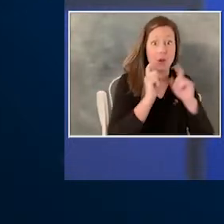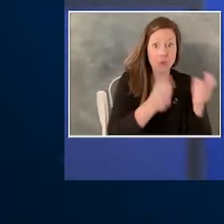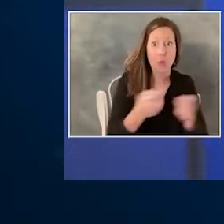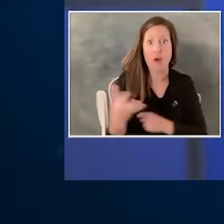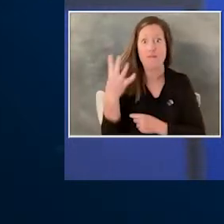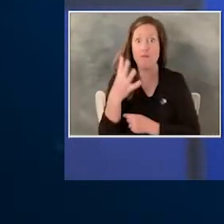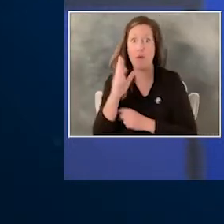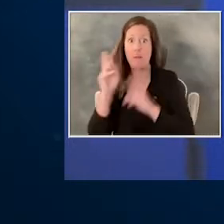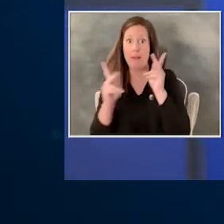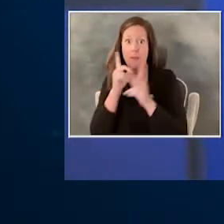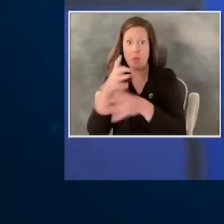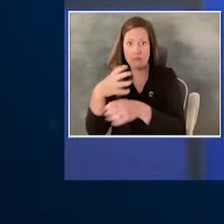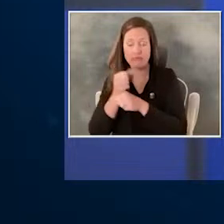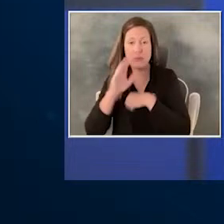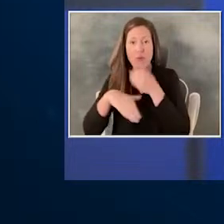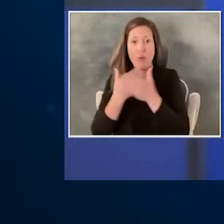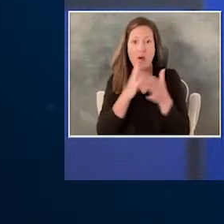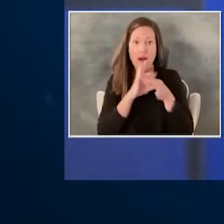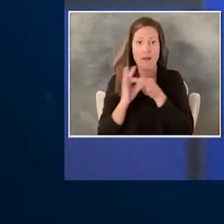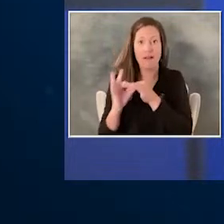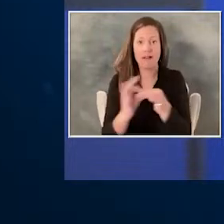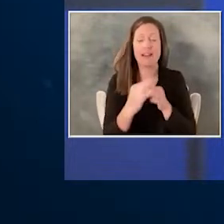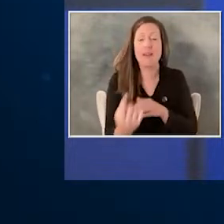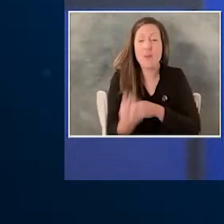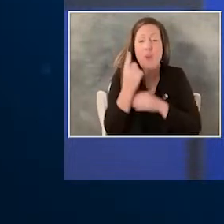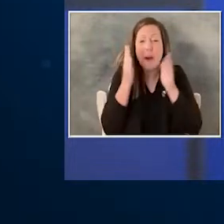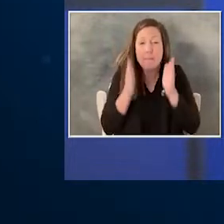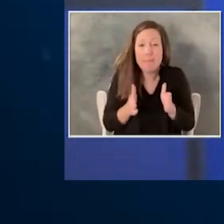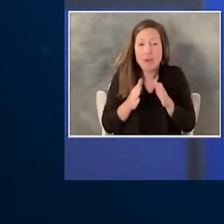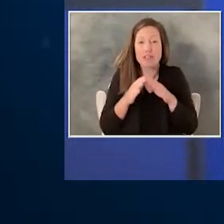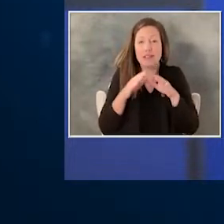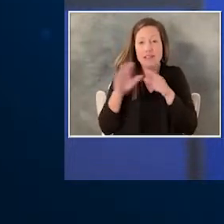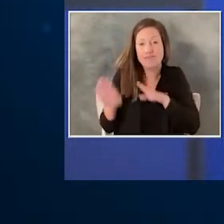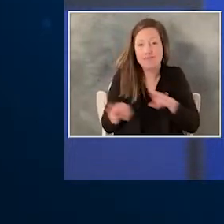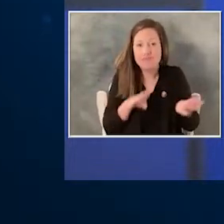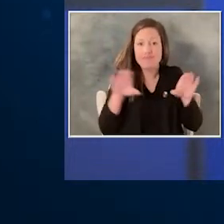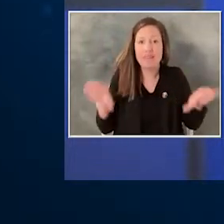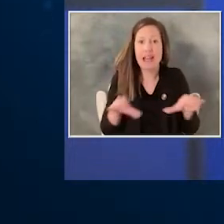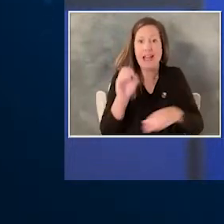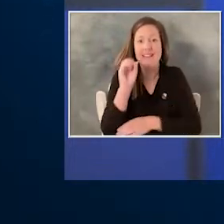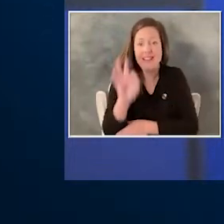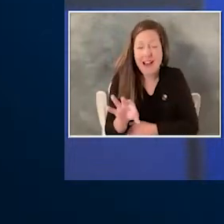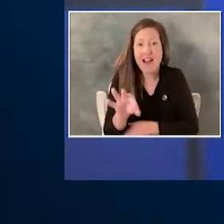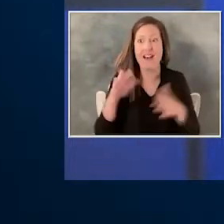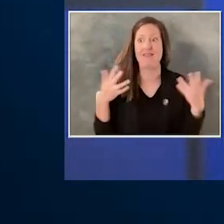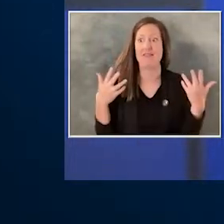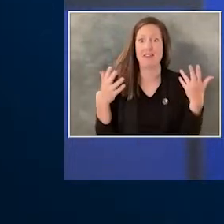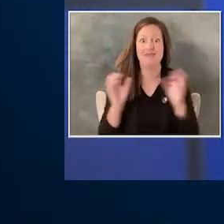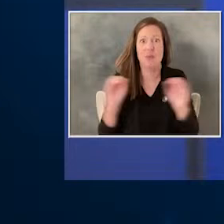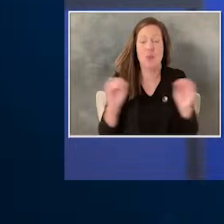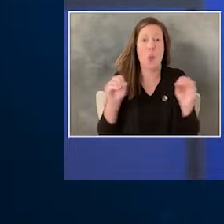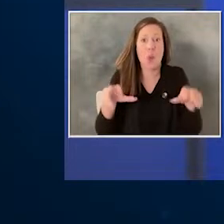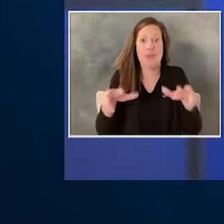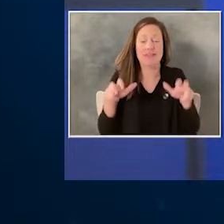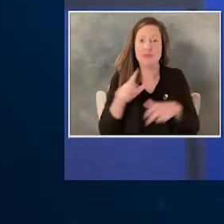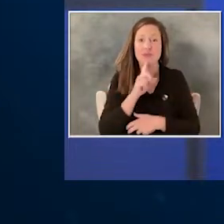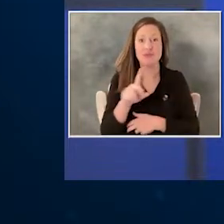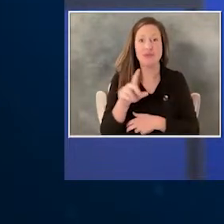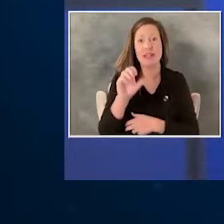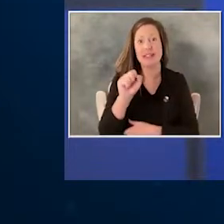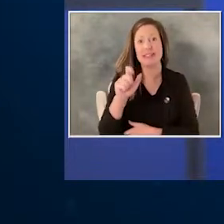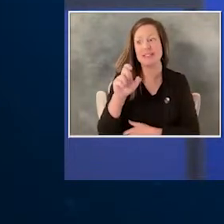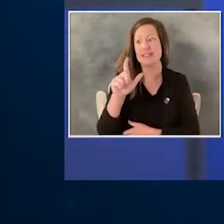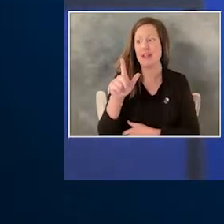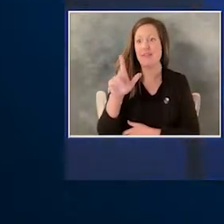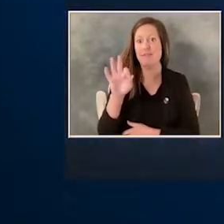all connected by one person's act of selfless generosity. This is a story with so many connections, it takes 2 of